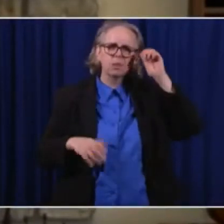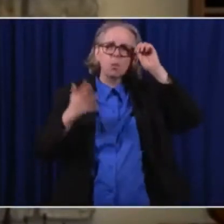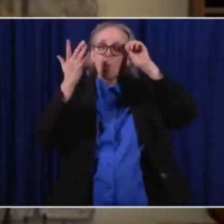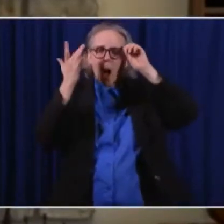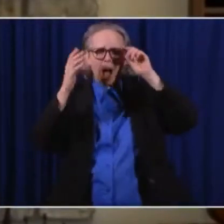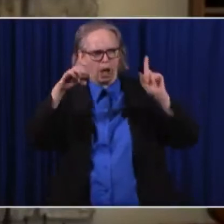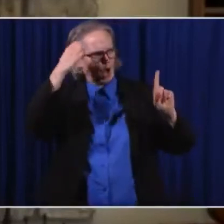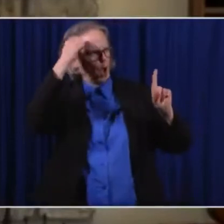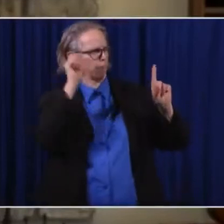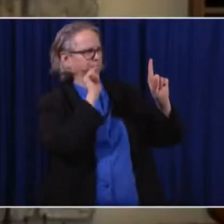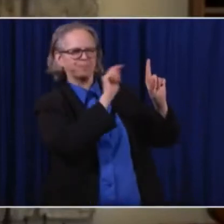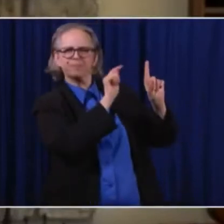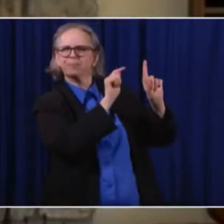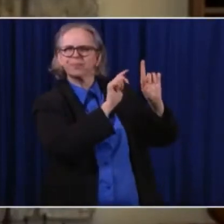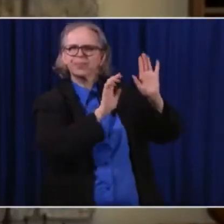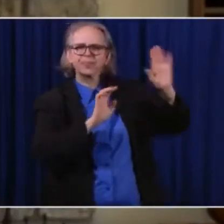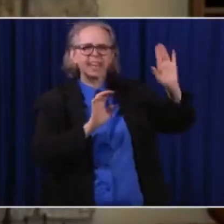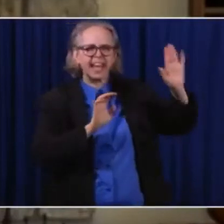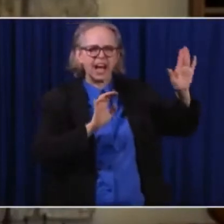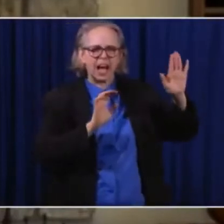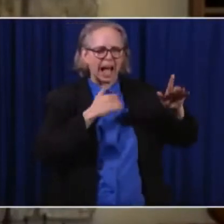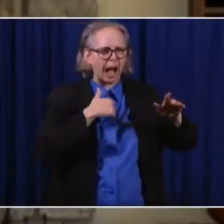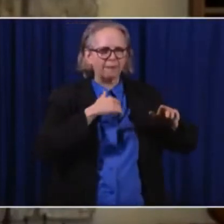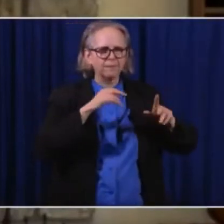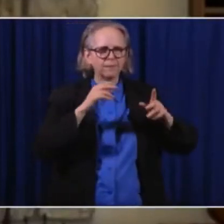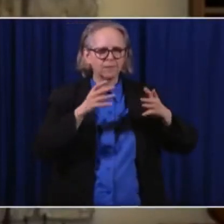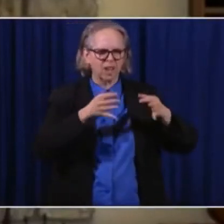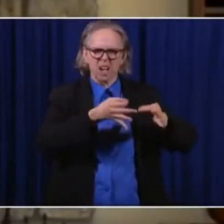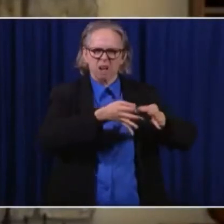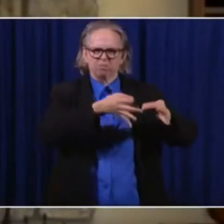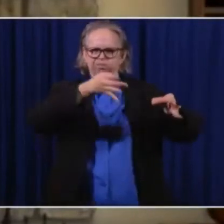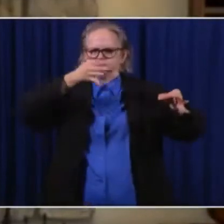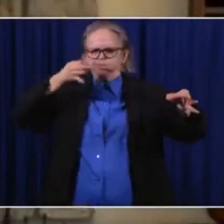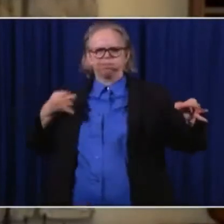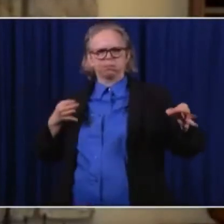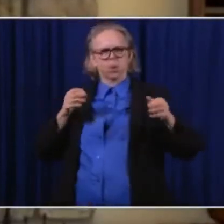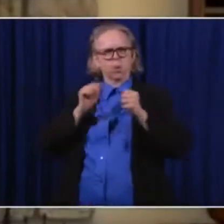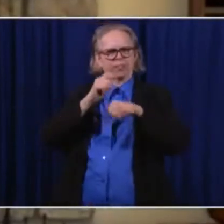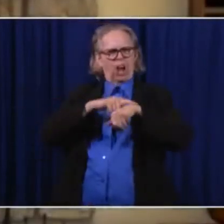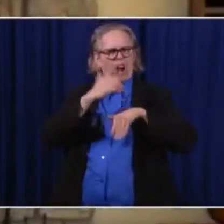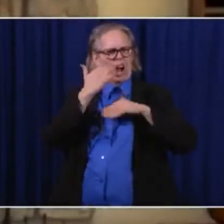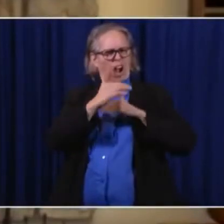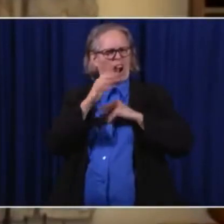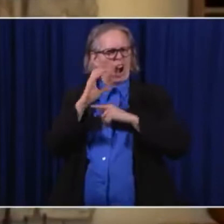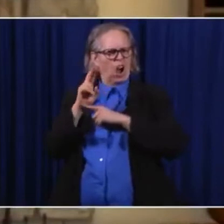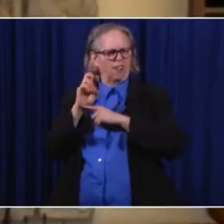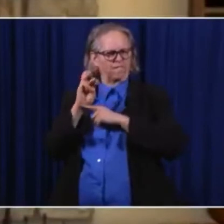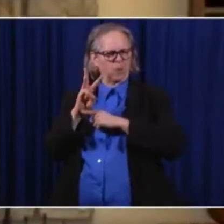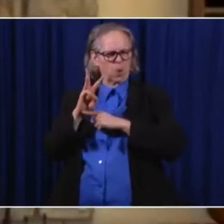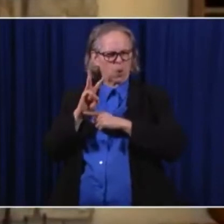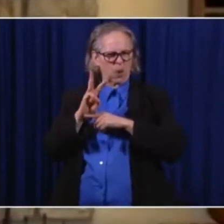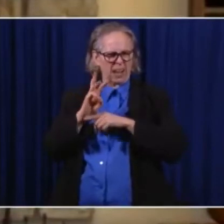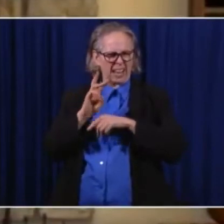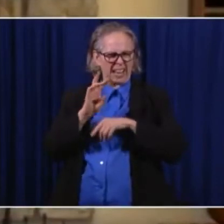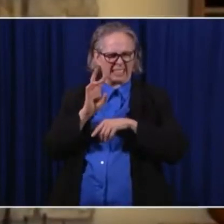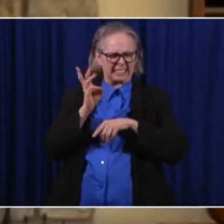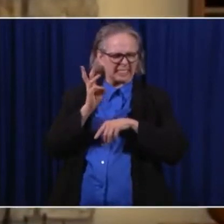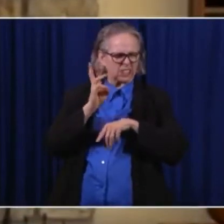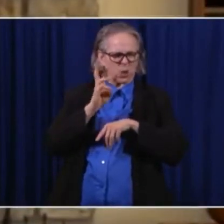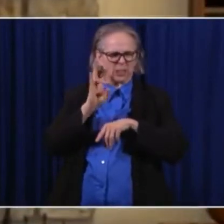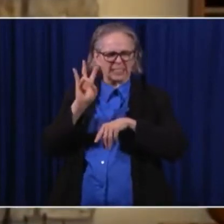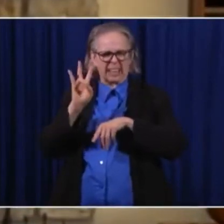they put an earlier curfew, you could do a 6 o'clock or 7 or 8 o'clock. When they've been able to do